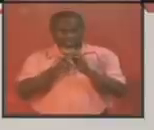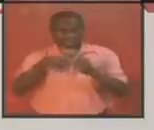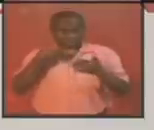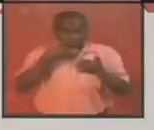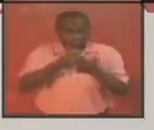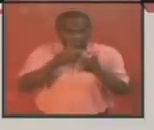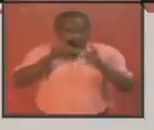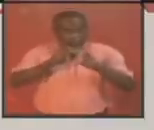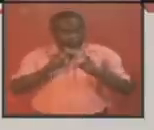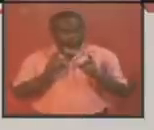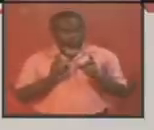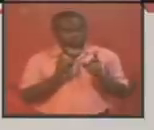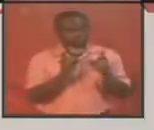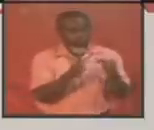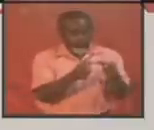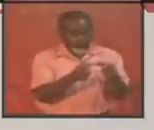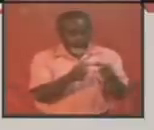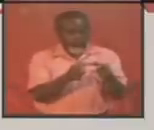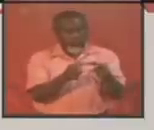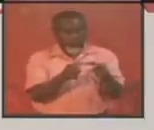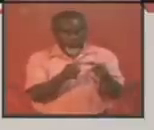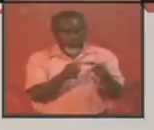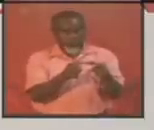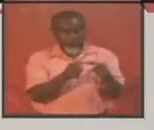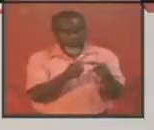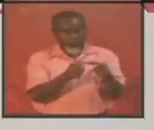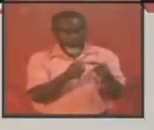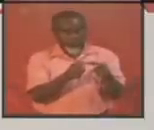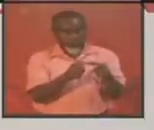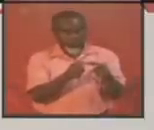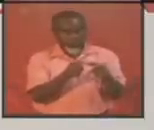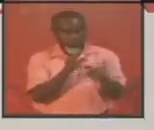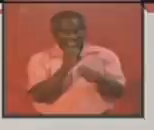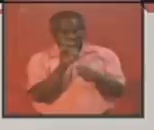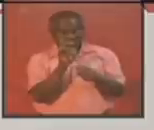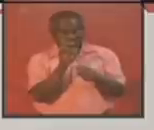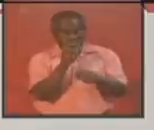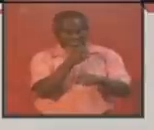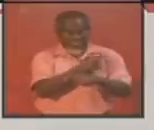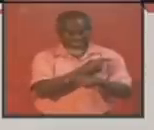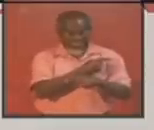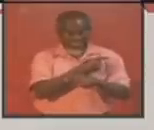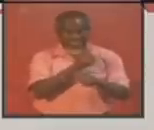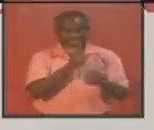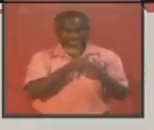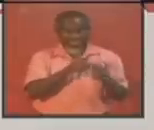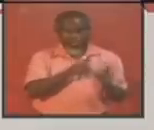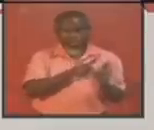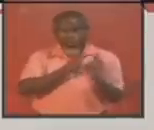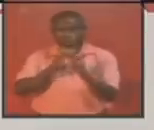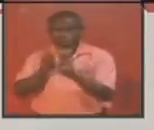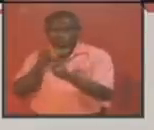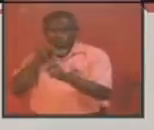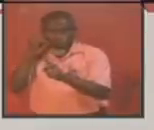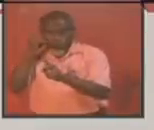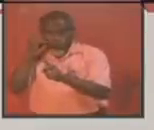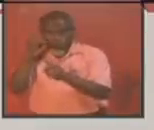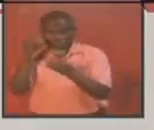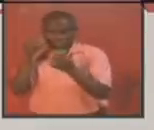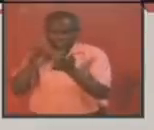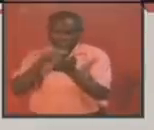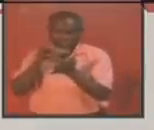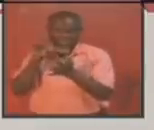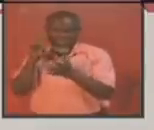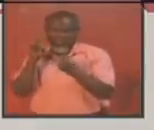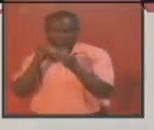for 7 days and follow that with 7 days of home quarantine. We are continuously looking at the data that is coming out of